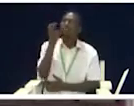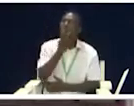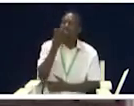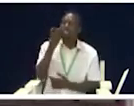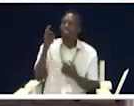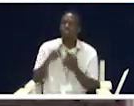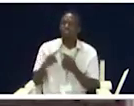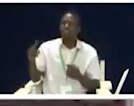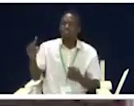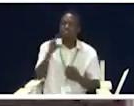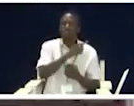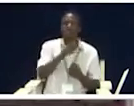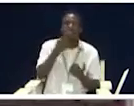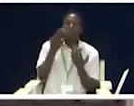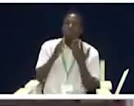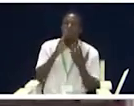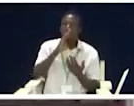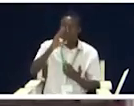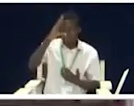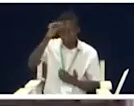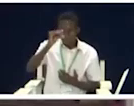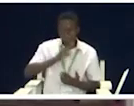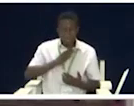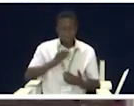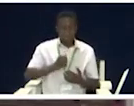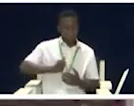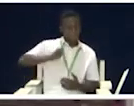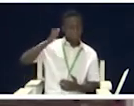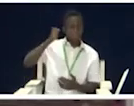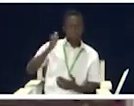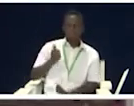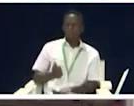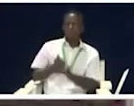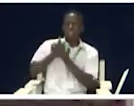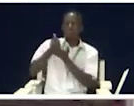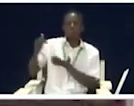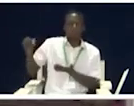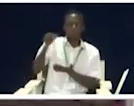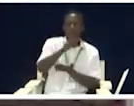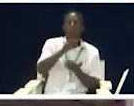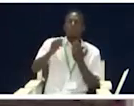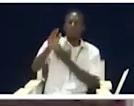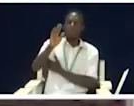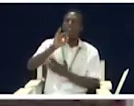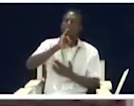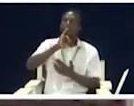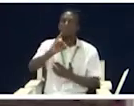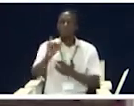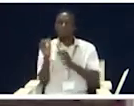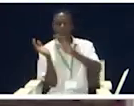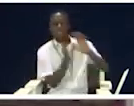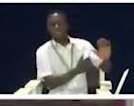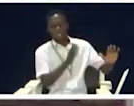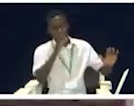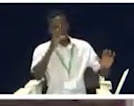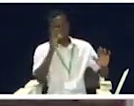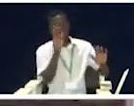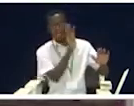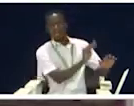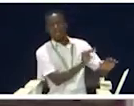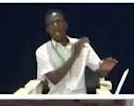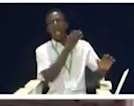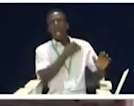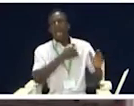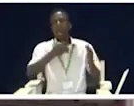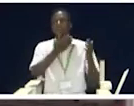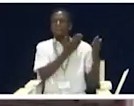if peradventure, man has said, I'm not going to help you, but God is bypassing them and is bringing wonders in your life. I need you to hold